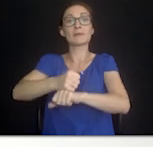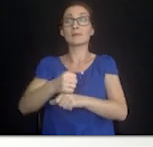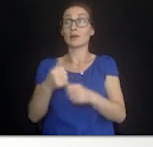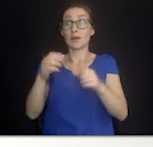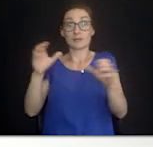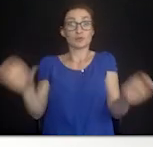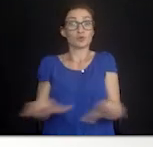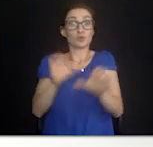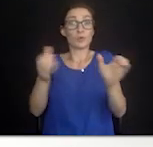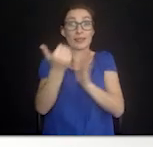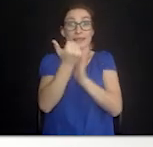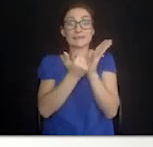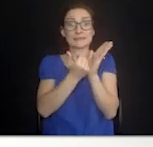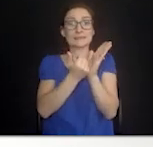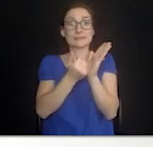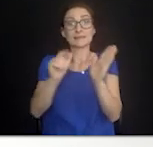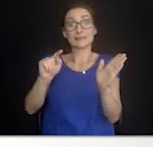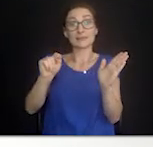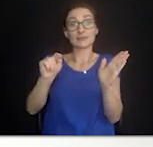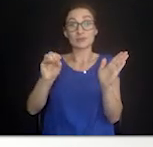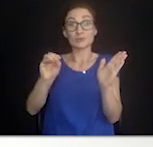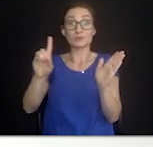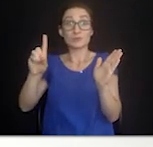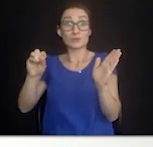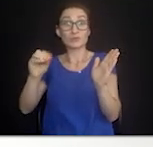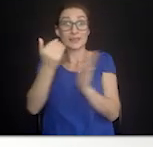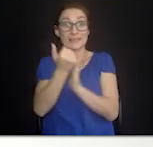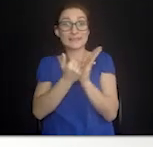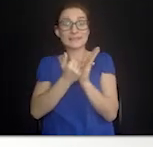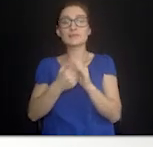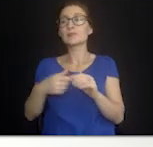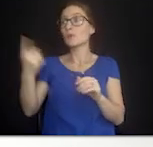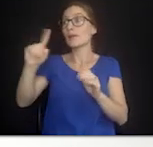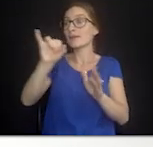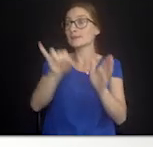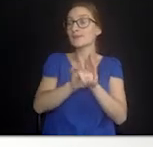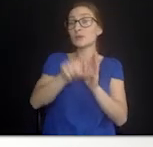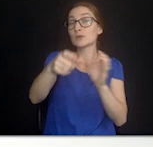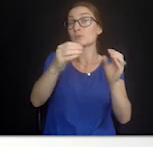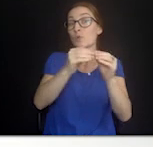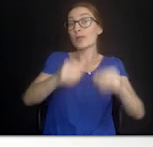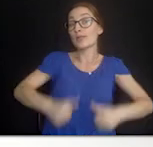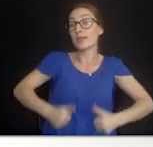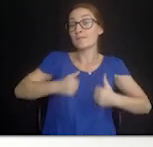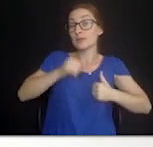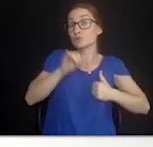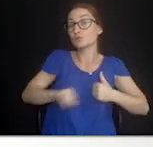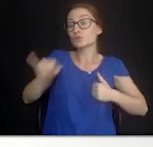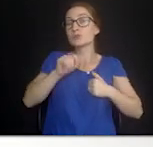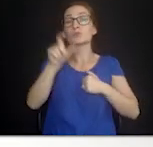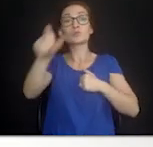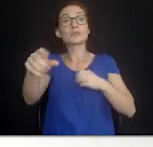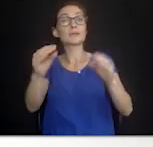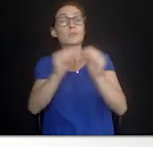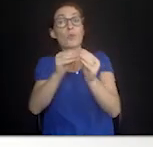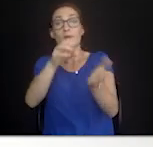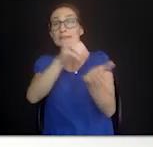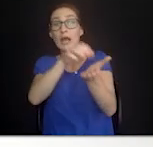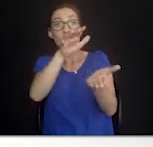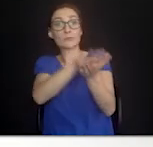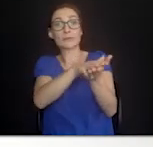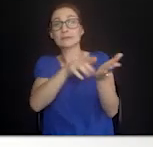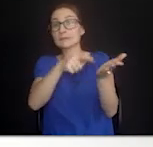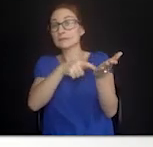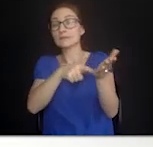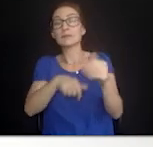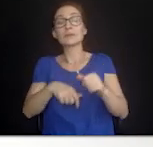it's, here's where we identified you needed more life insurance. Here's where I identified you needed to do certain documents. We wanted to save